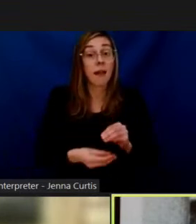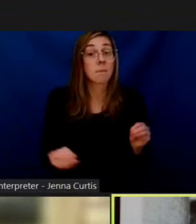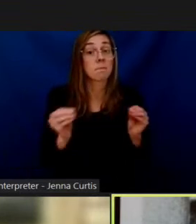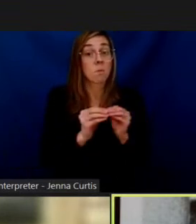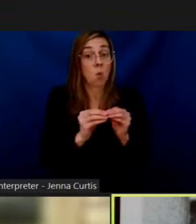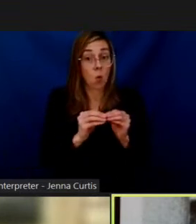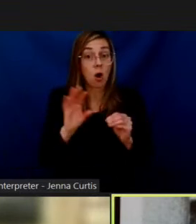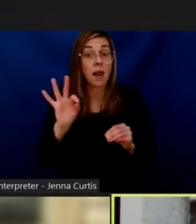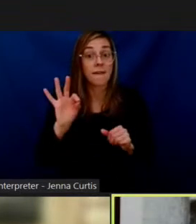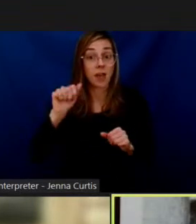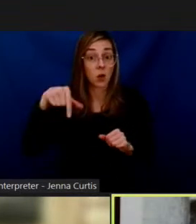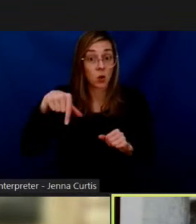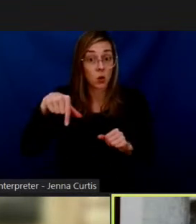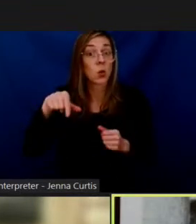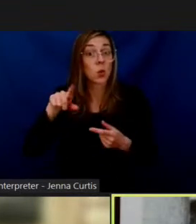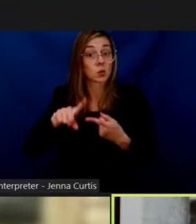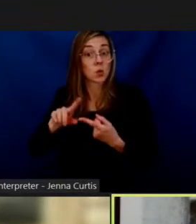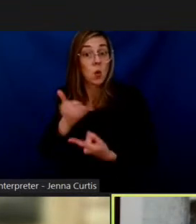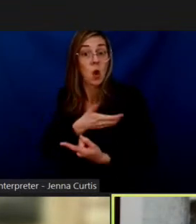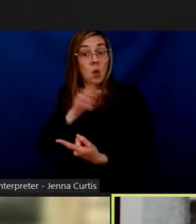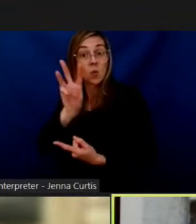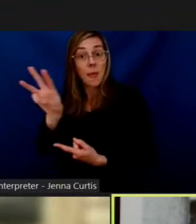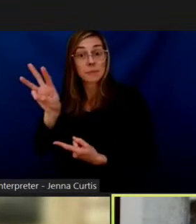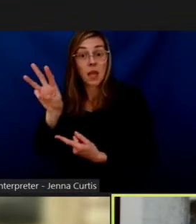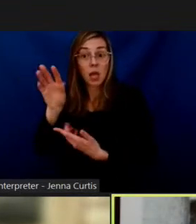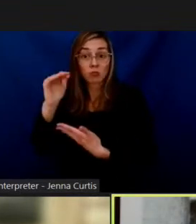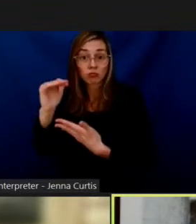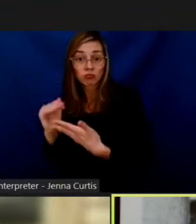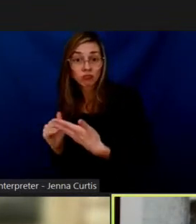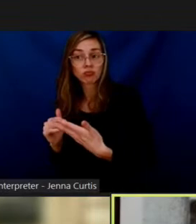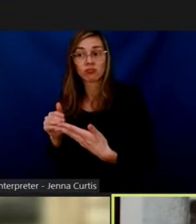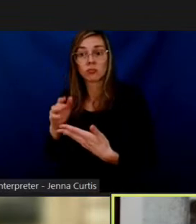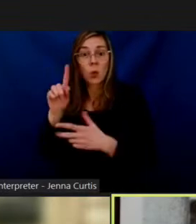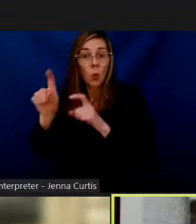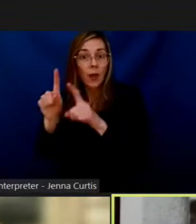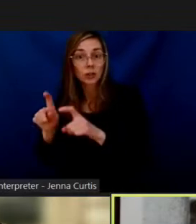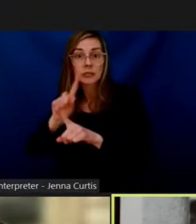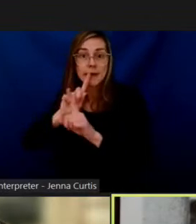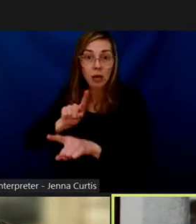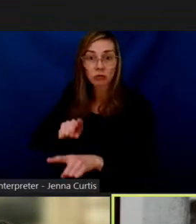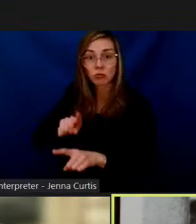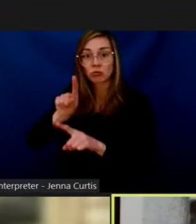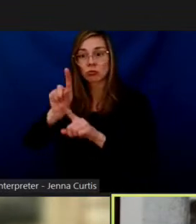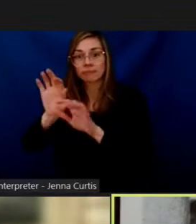more questions come up and more information is understood, and we're developing this plan in real time.